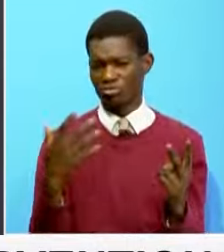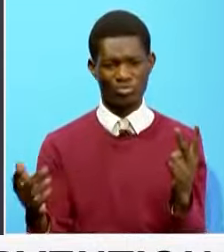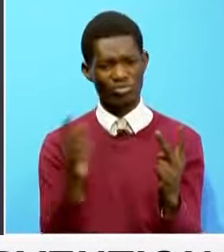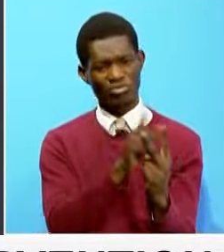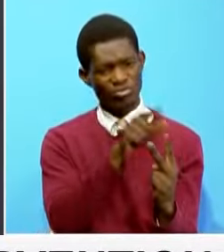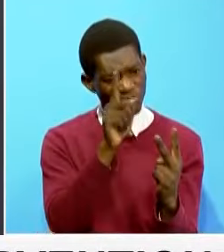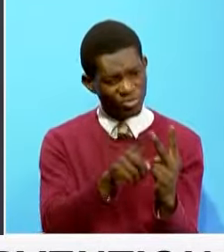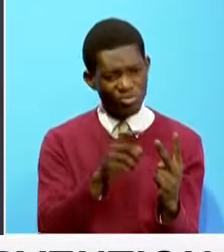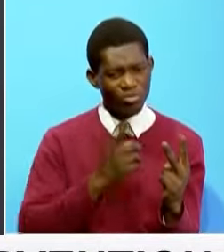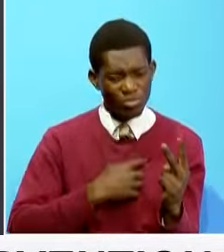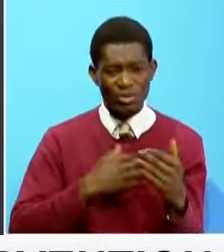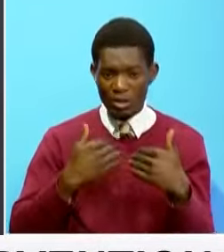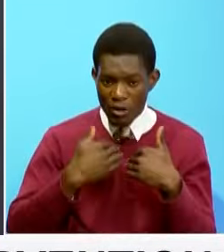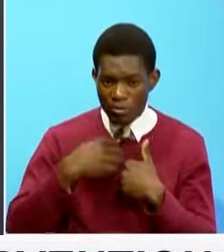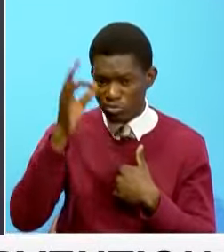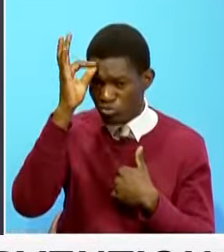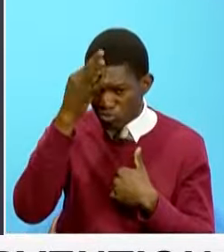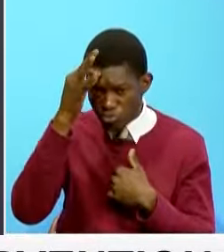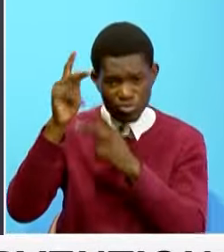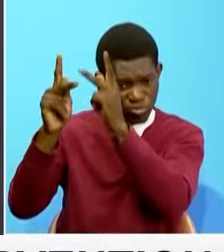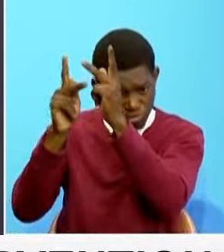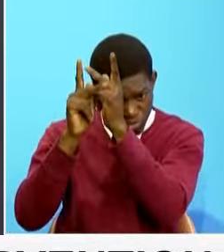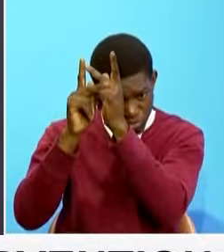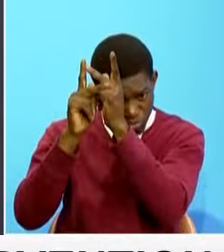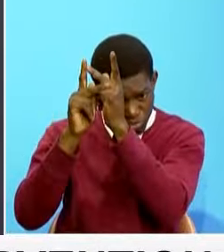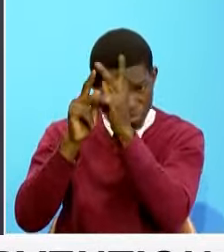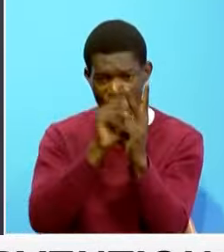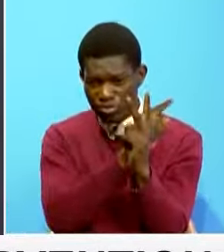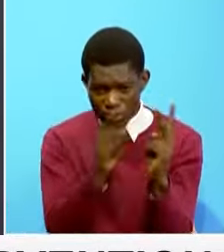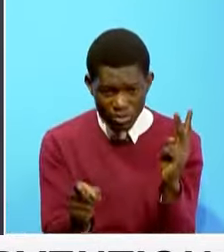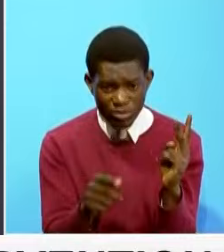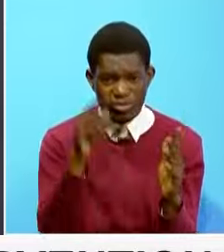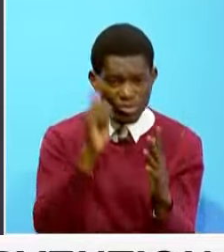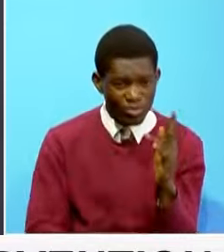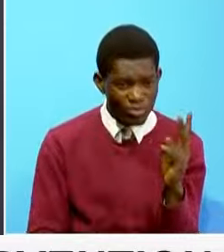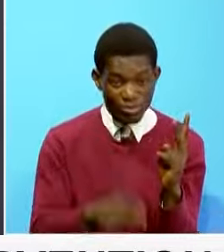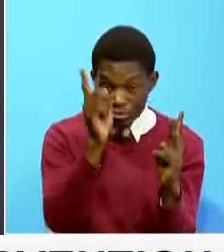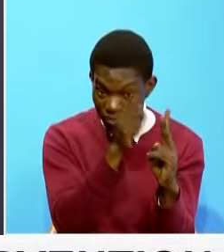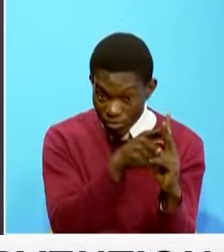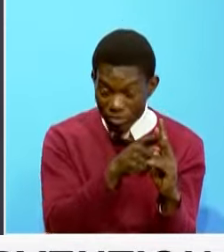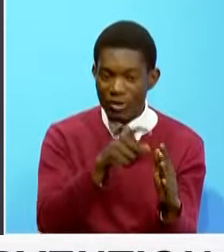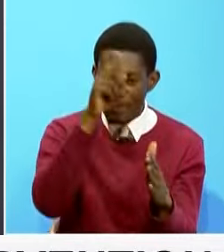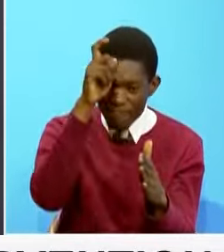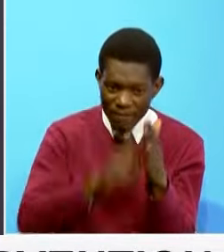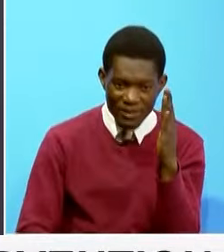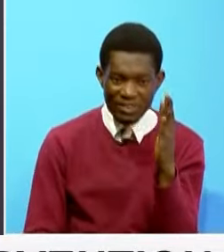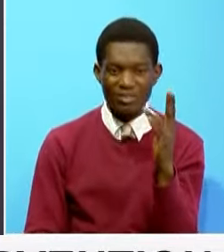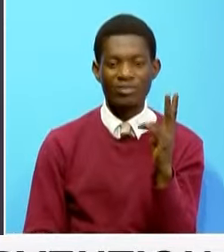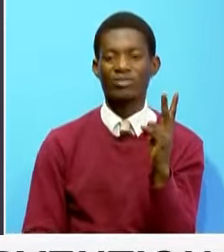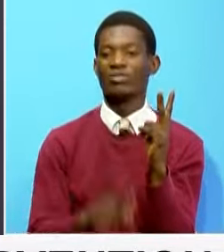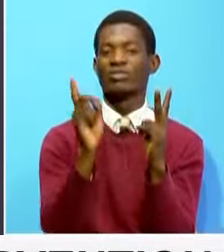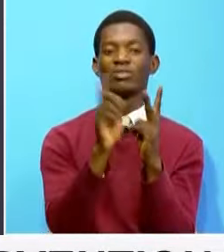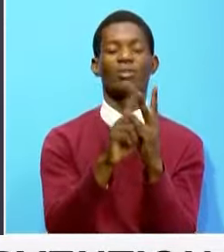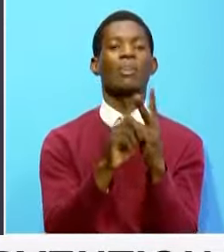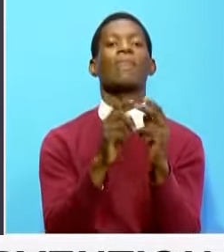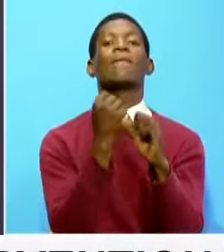which I've put in my chest and in my mind. Pricing and